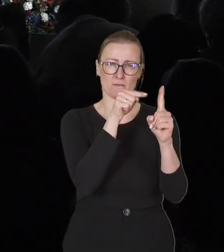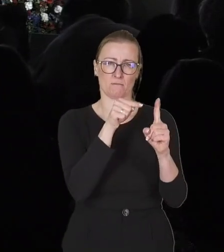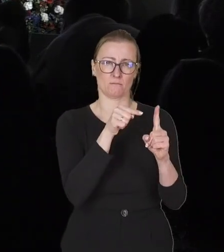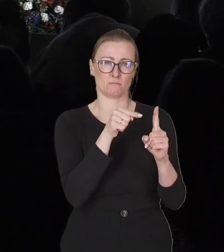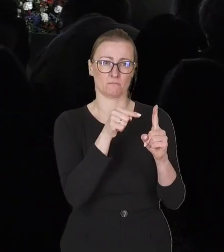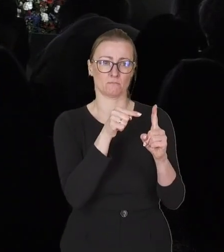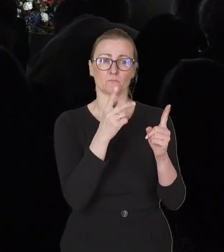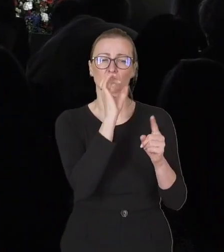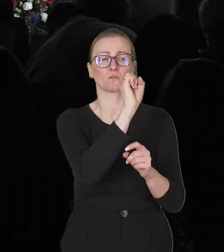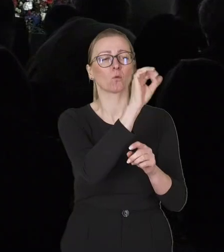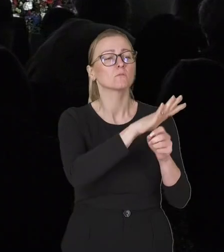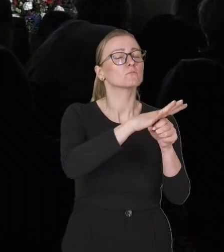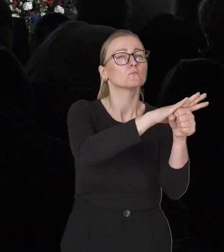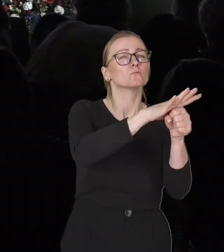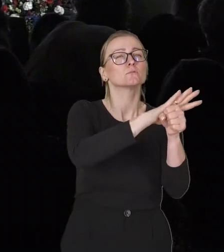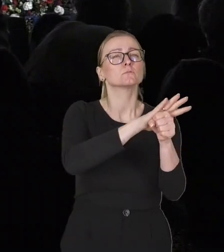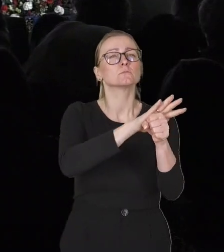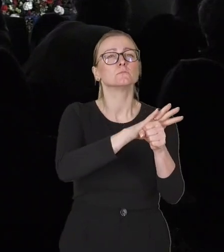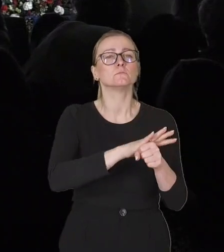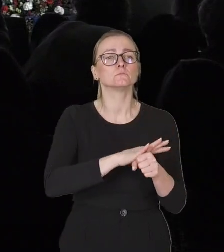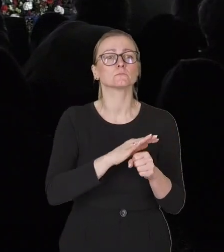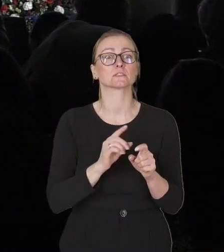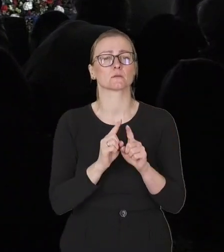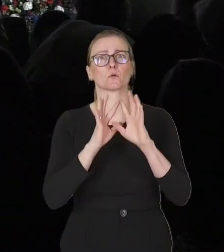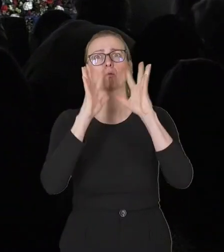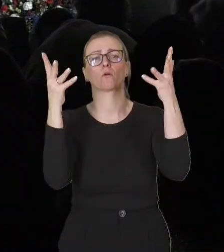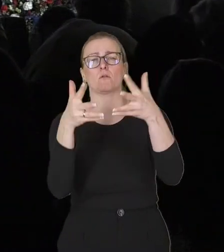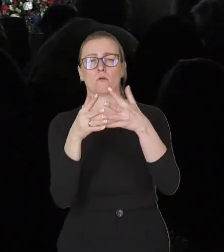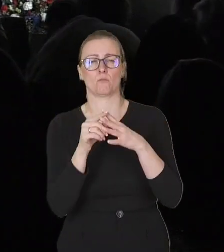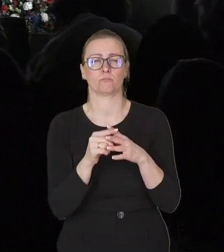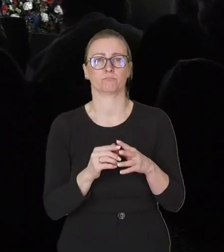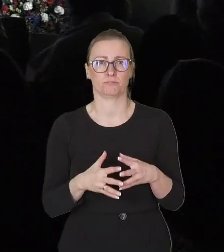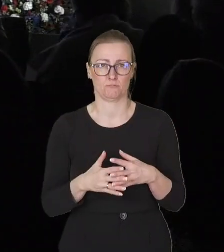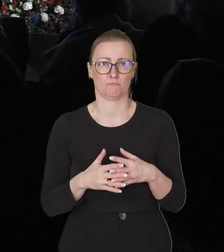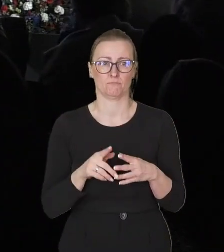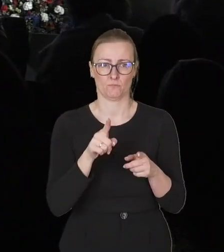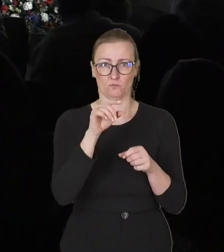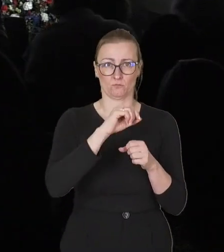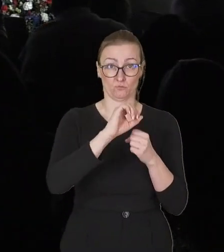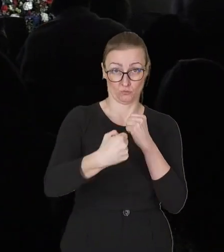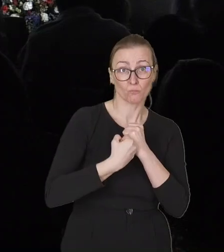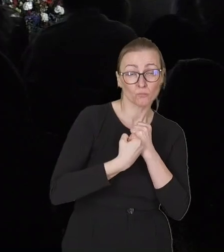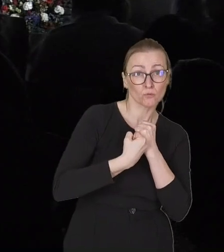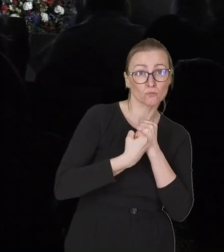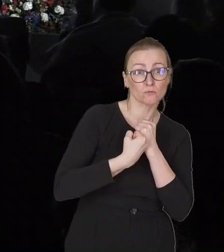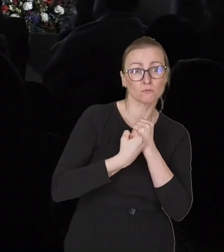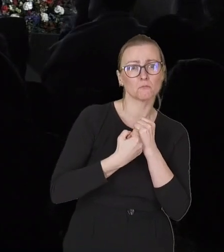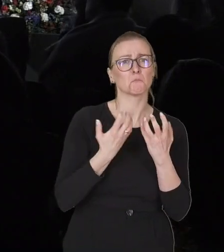or it's maybe the centrally managed instruments are more important?